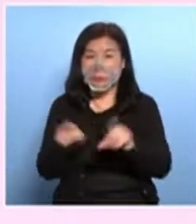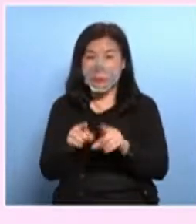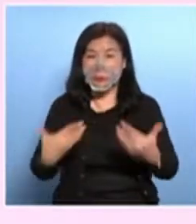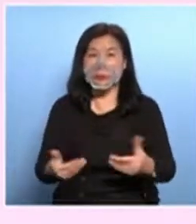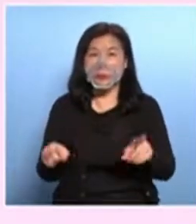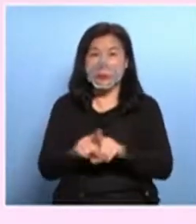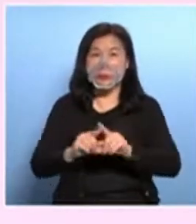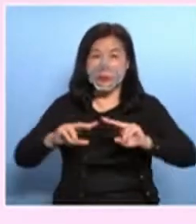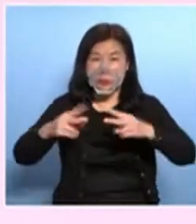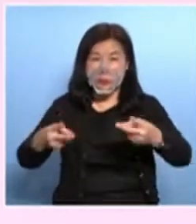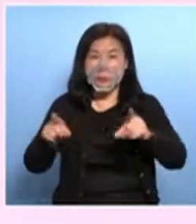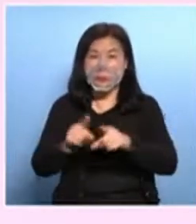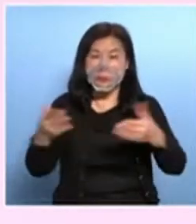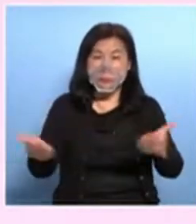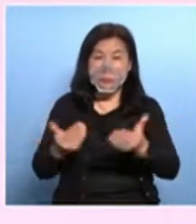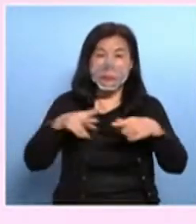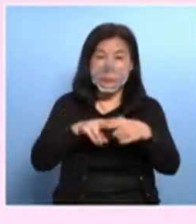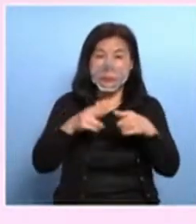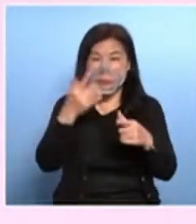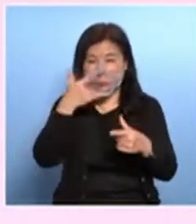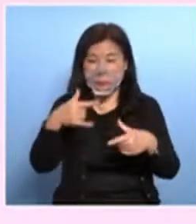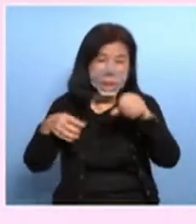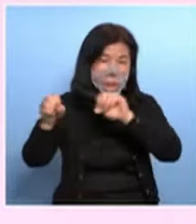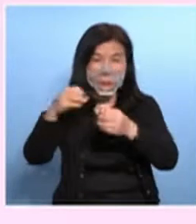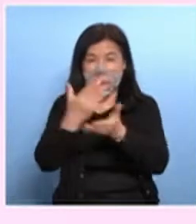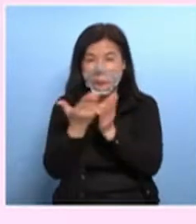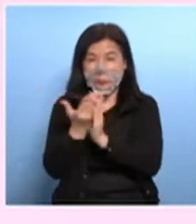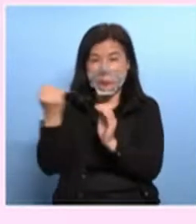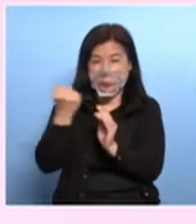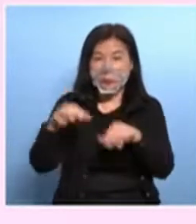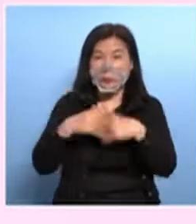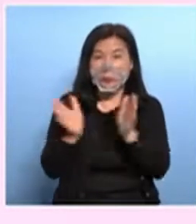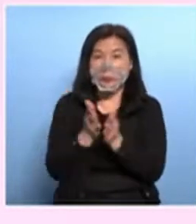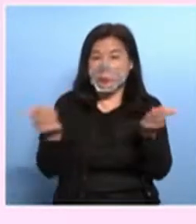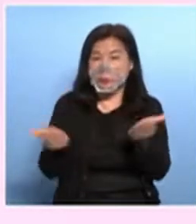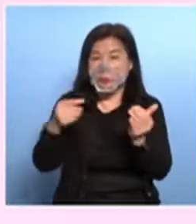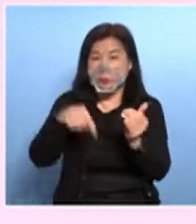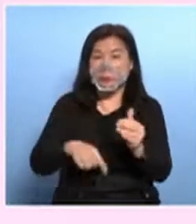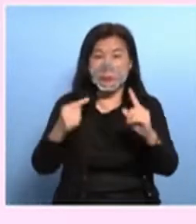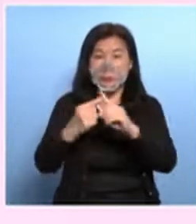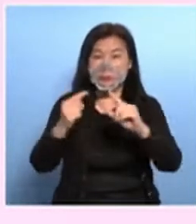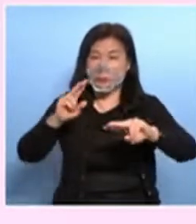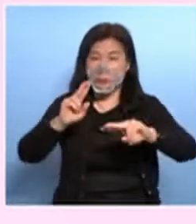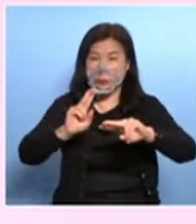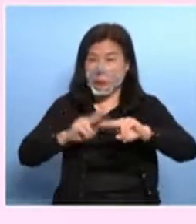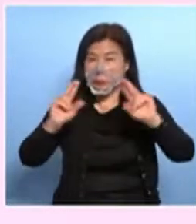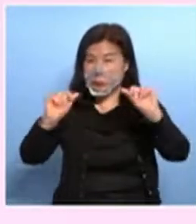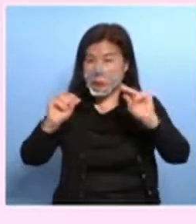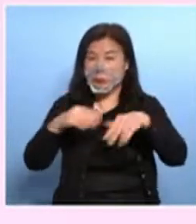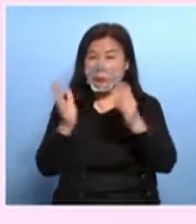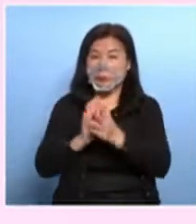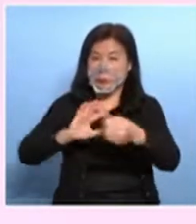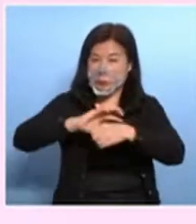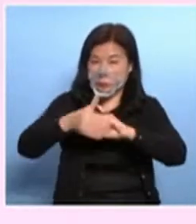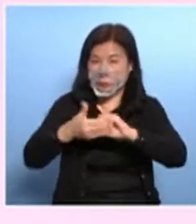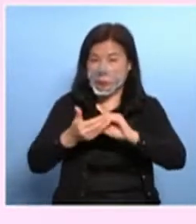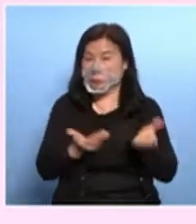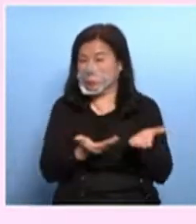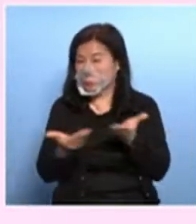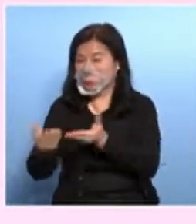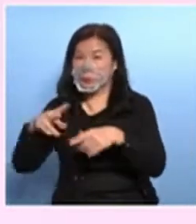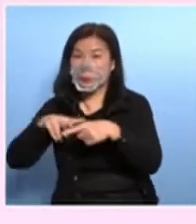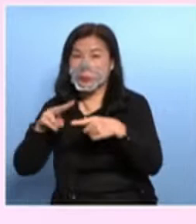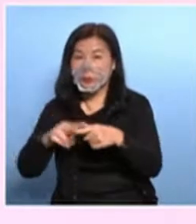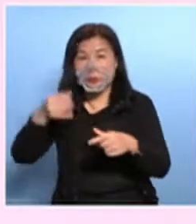internationalization of RMB in terms of offshore RMB capital flow, clearing volume, products type, and risk management tool.